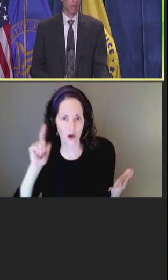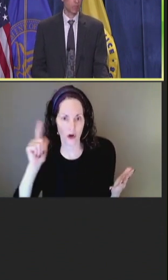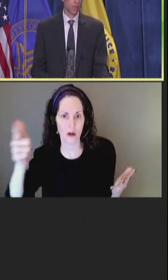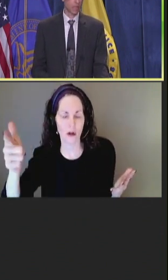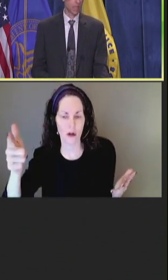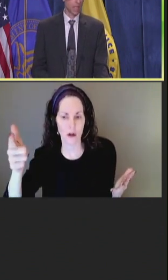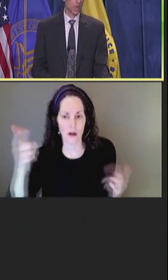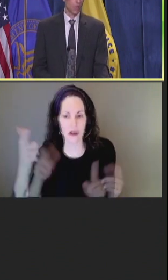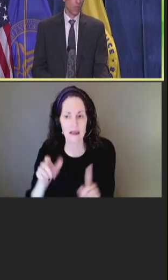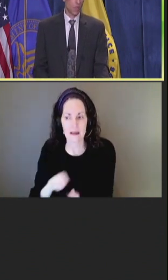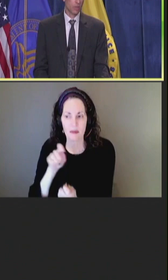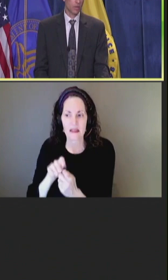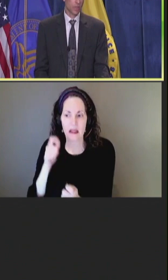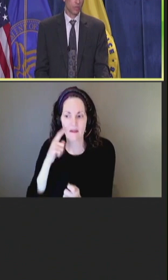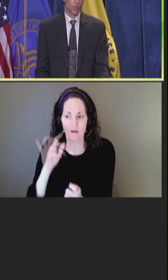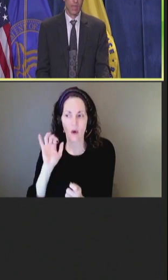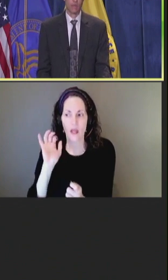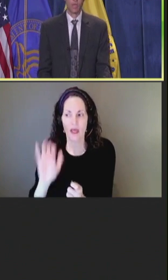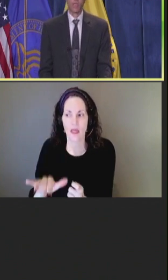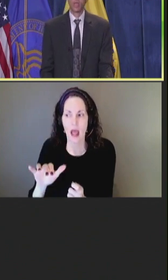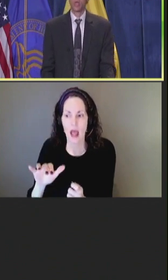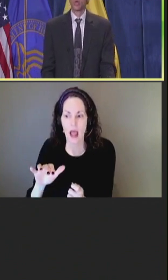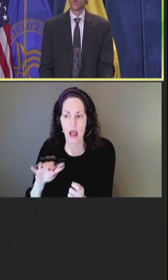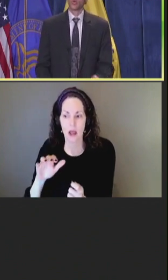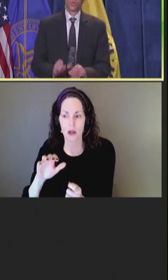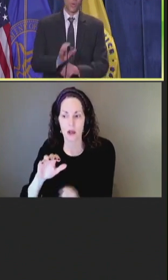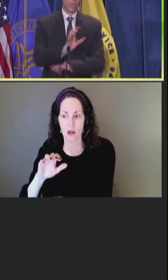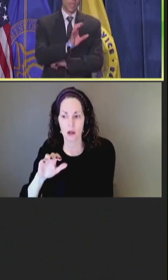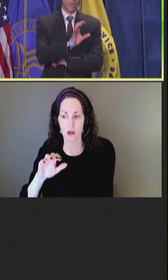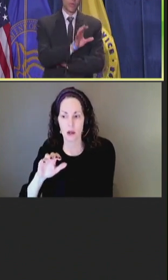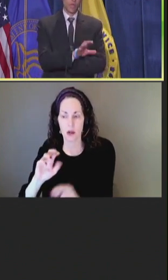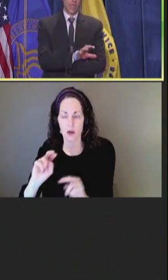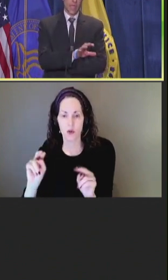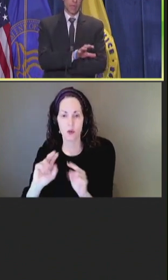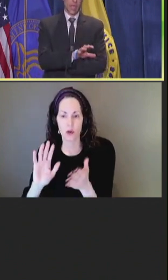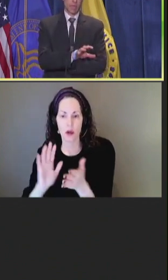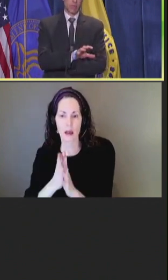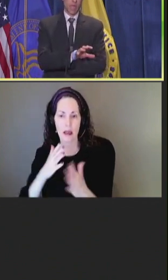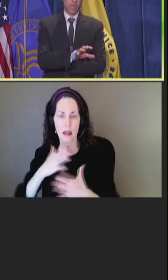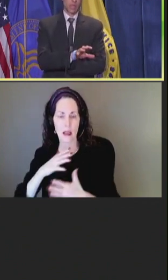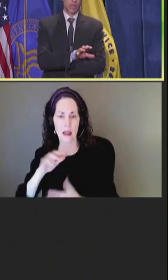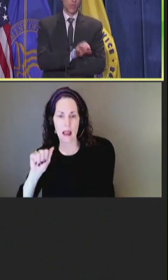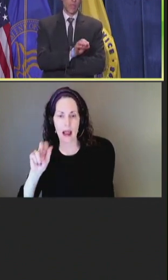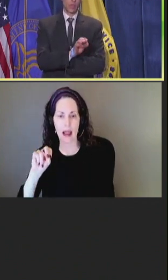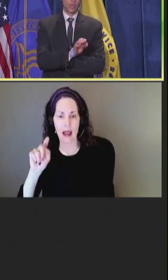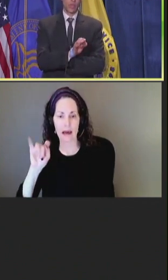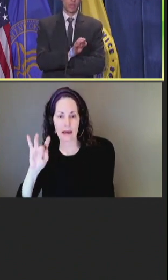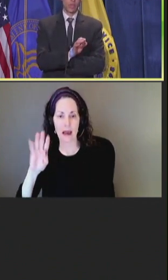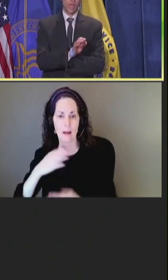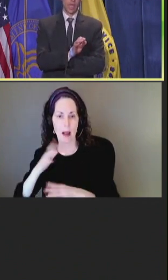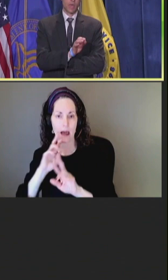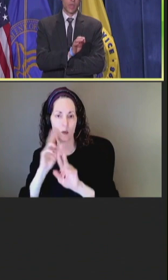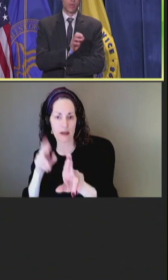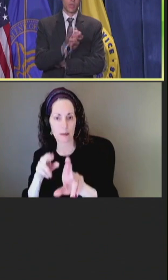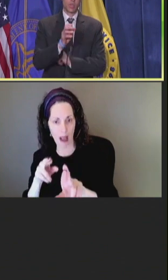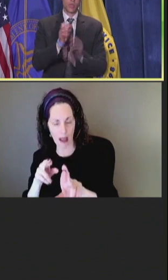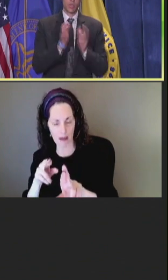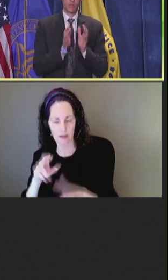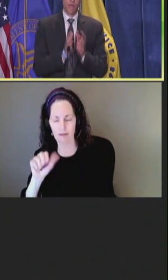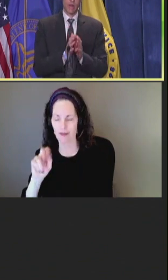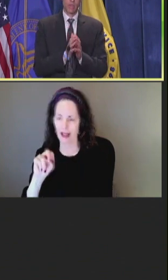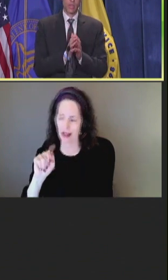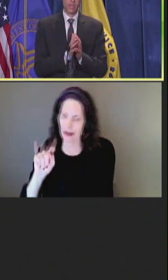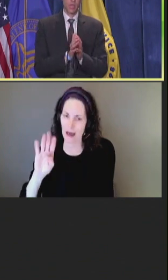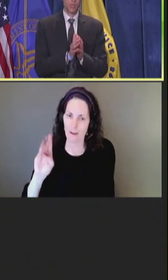antibody response. One other thing to point out, when we did the neutralizing antibody response, we used the